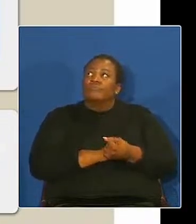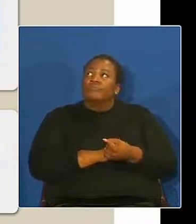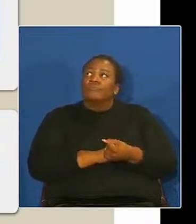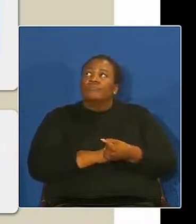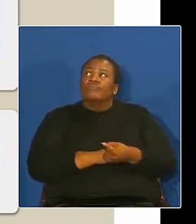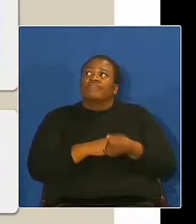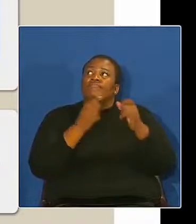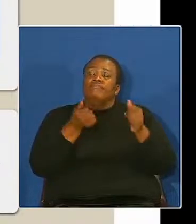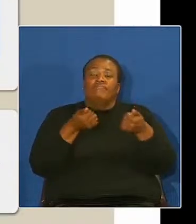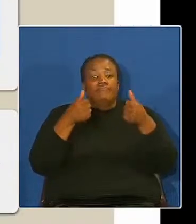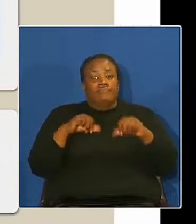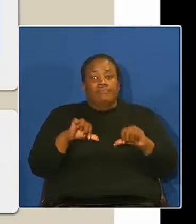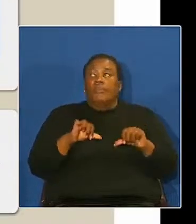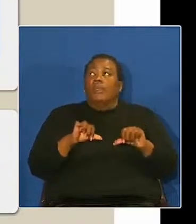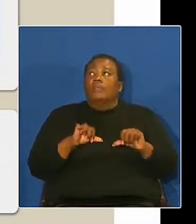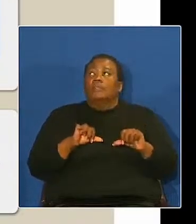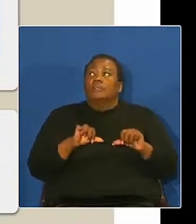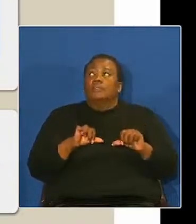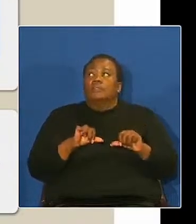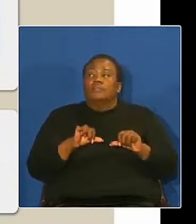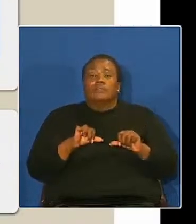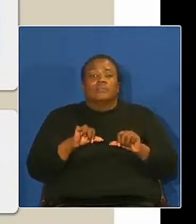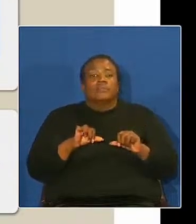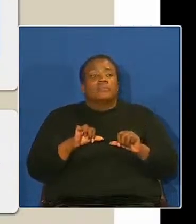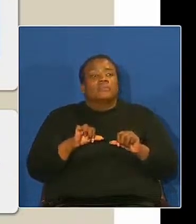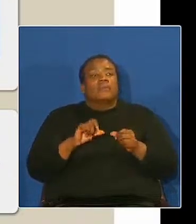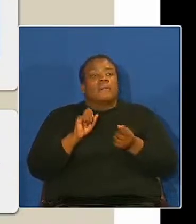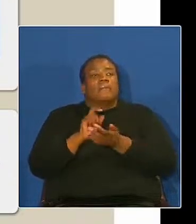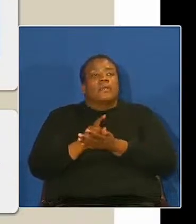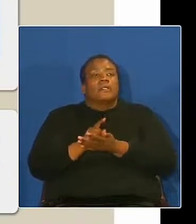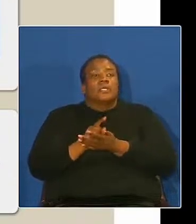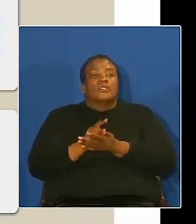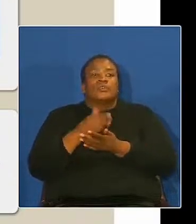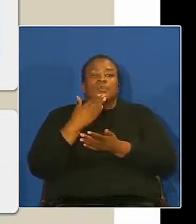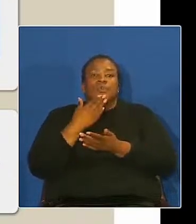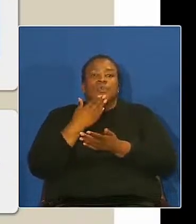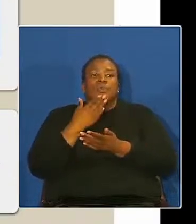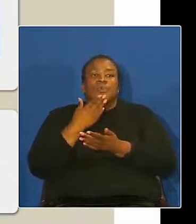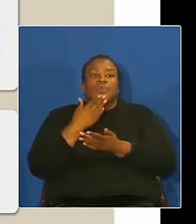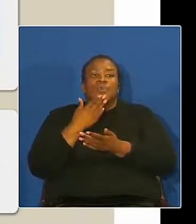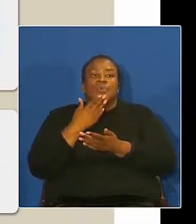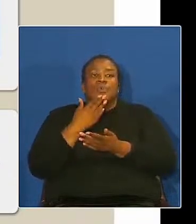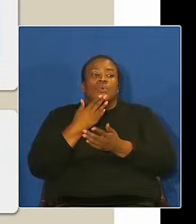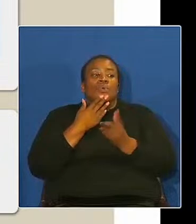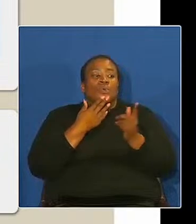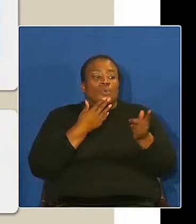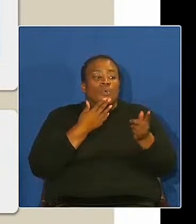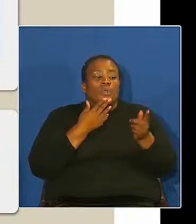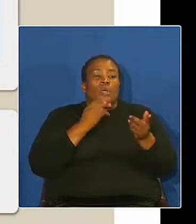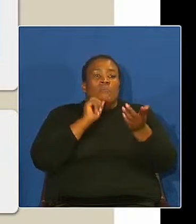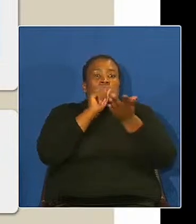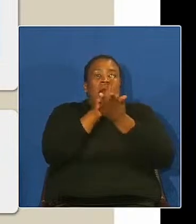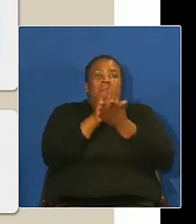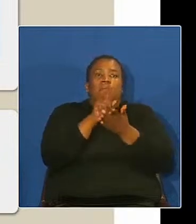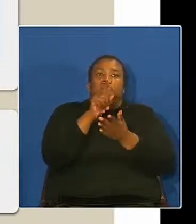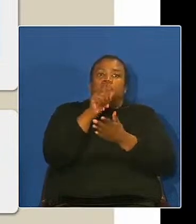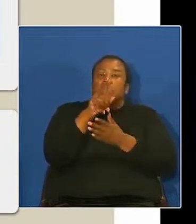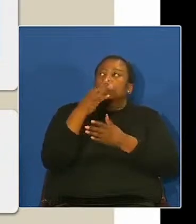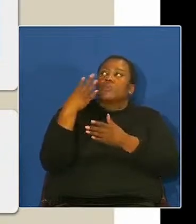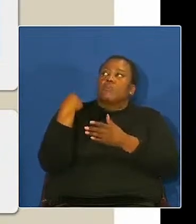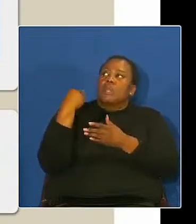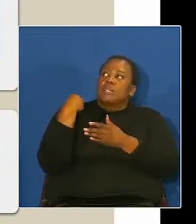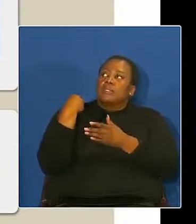Then the next message that is forwarded, still sent by Mr. Mokhotsi to the minister, and then a